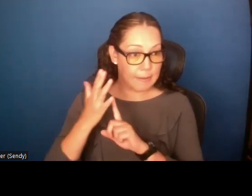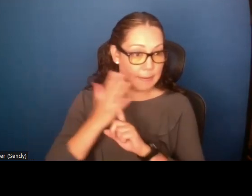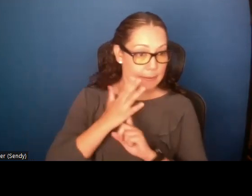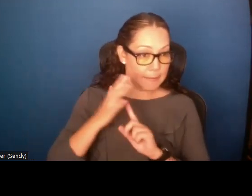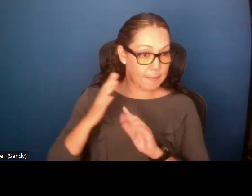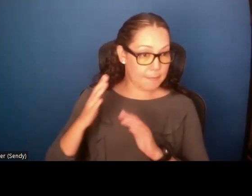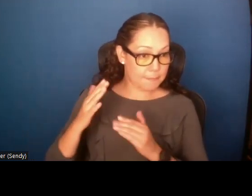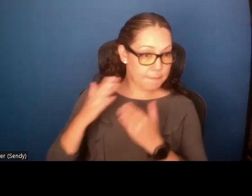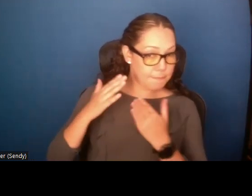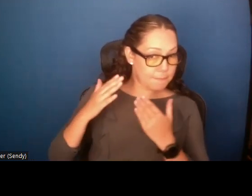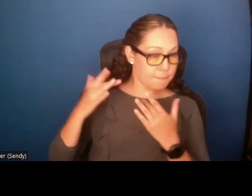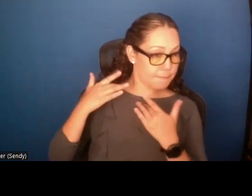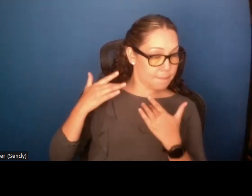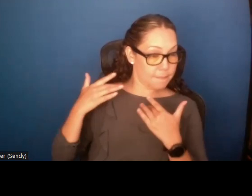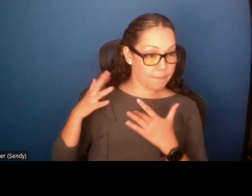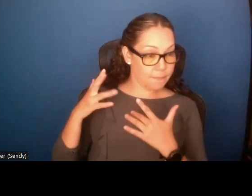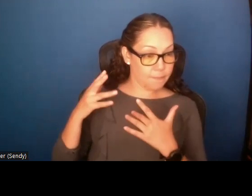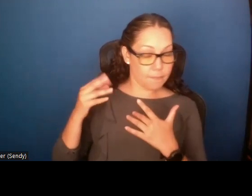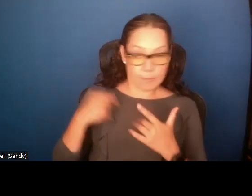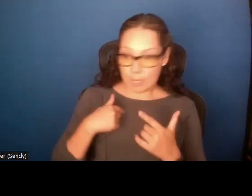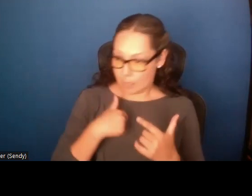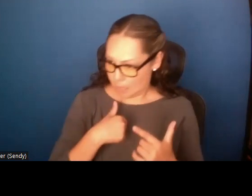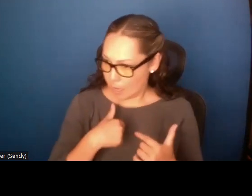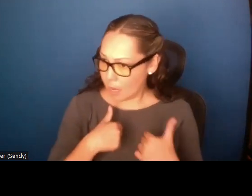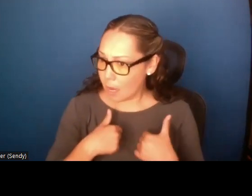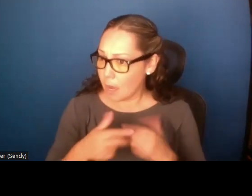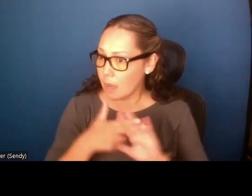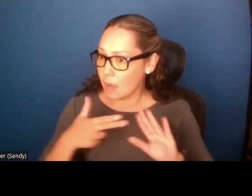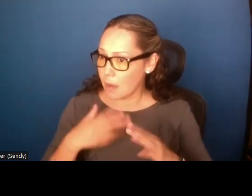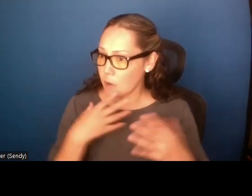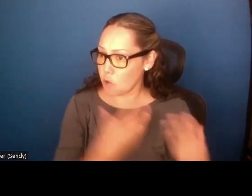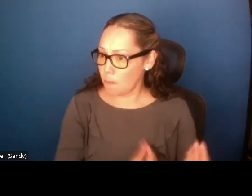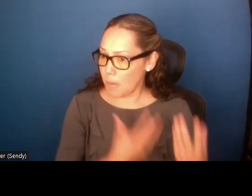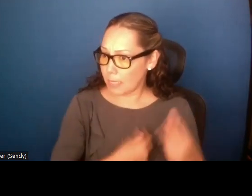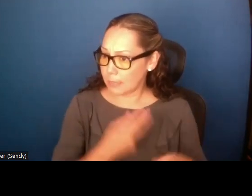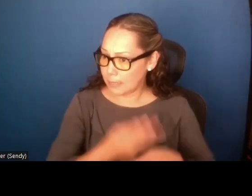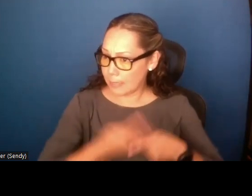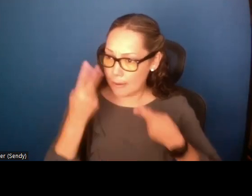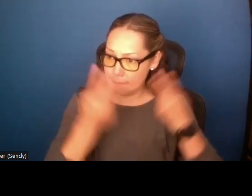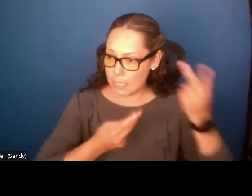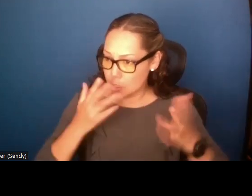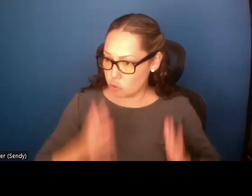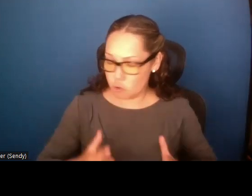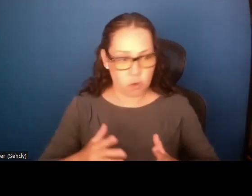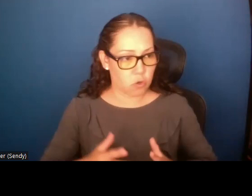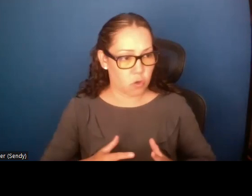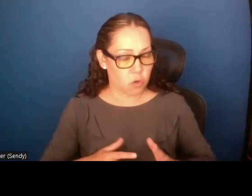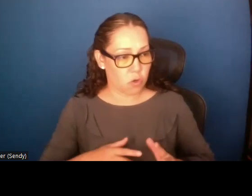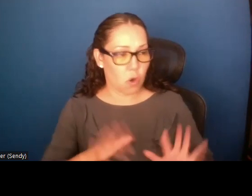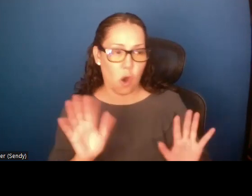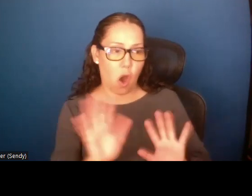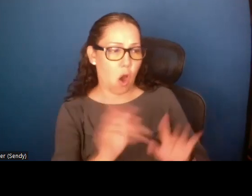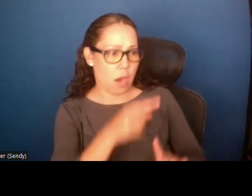oh, we're considered, you know, compassionate visitors. And he's like, oh, well, if you're one, everybody here's